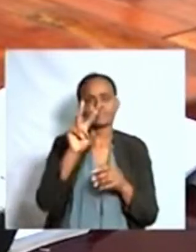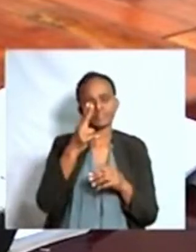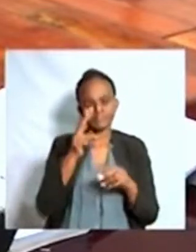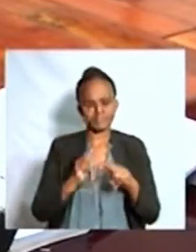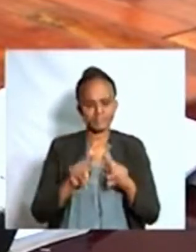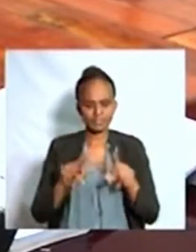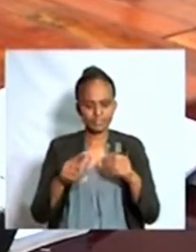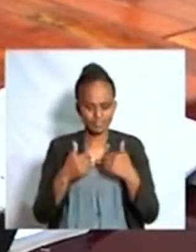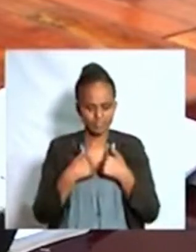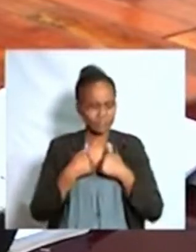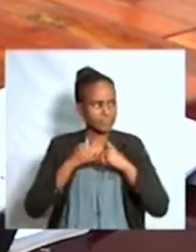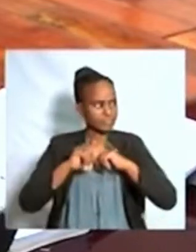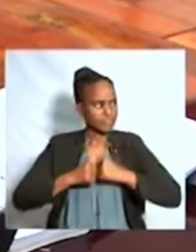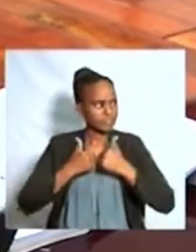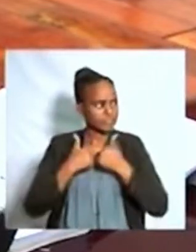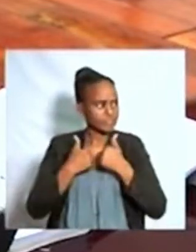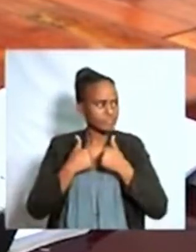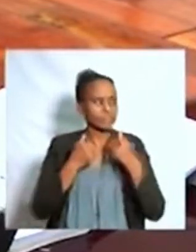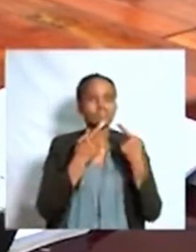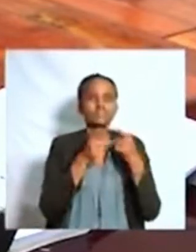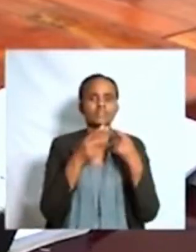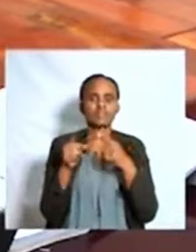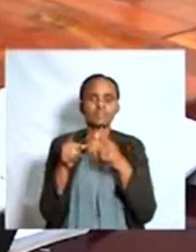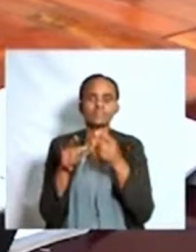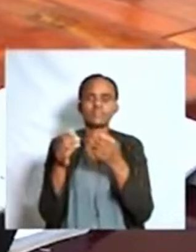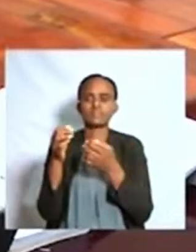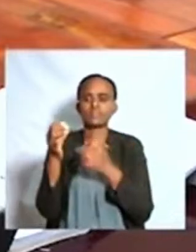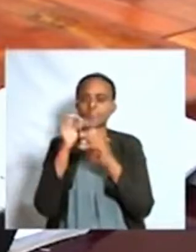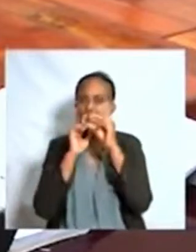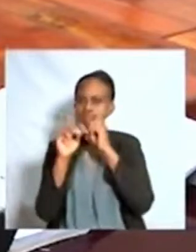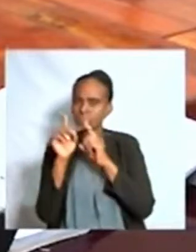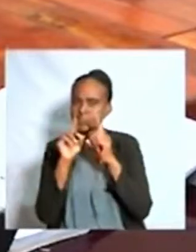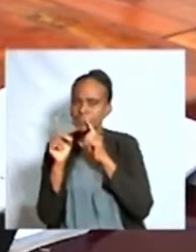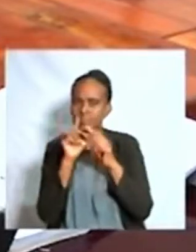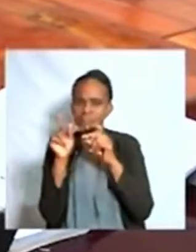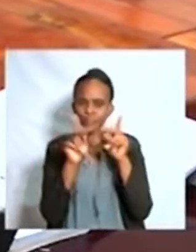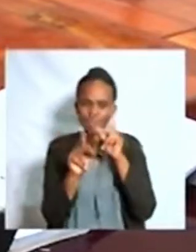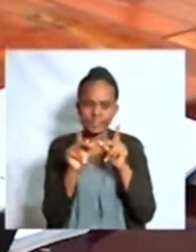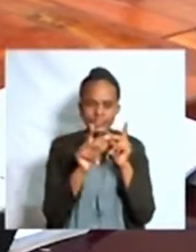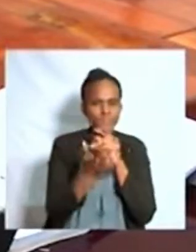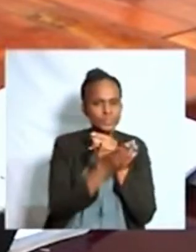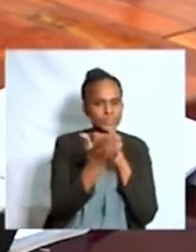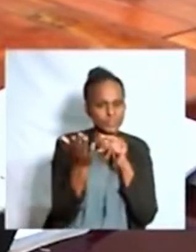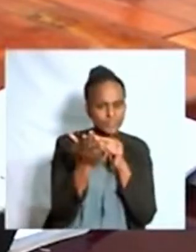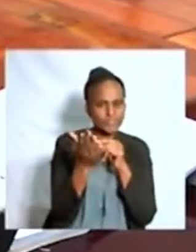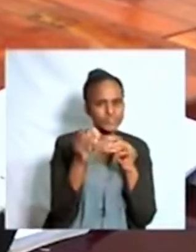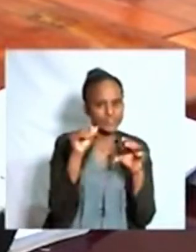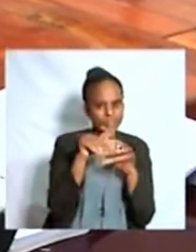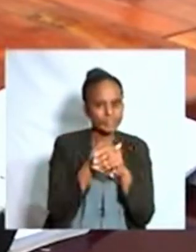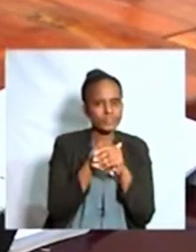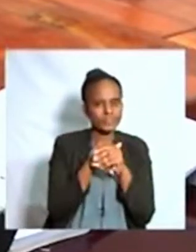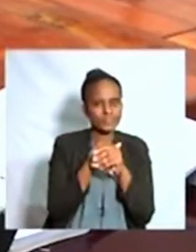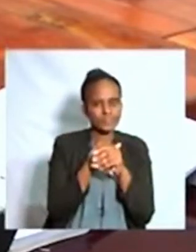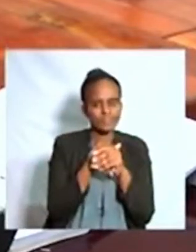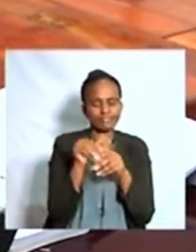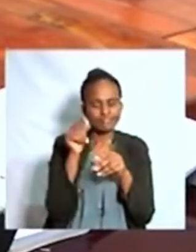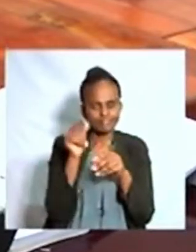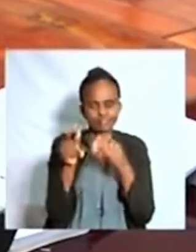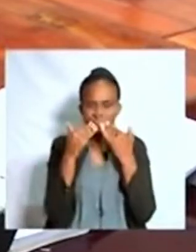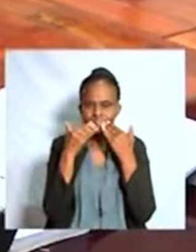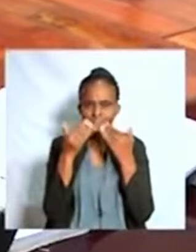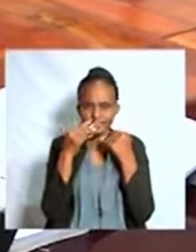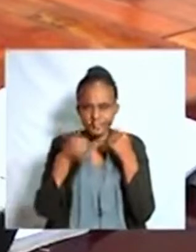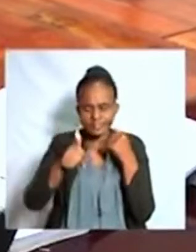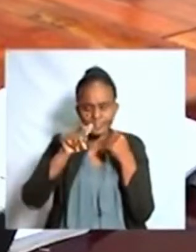Chair, we have also undertaken several engagements of our residents in terms of making them appreciate the